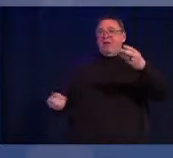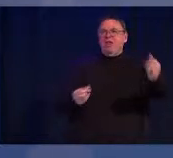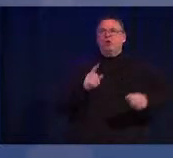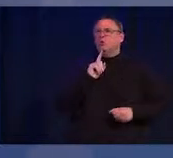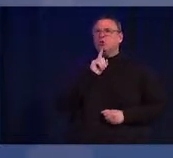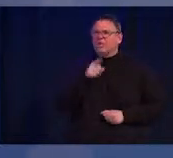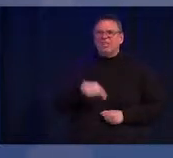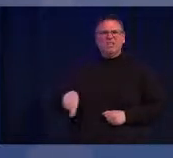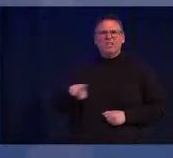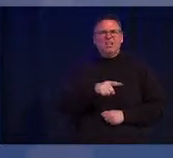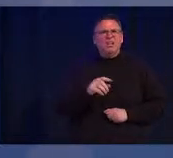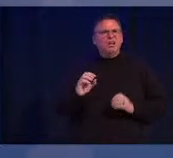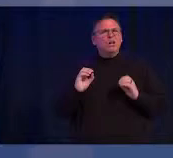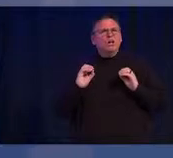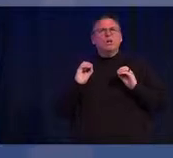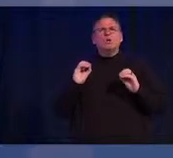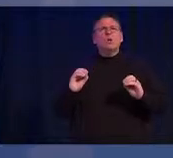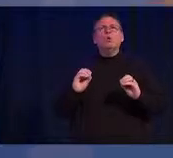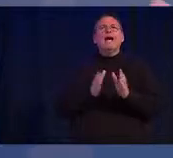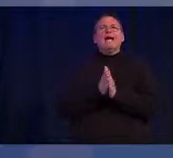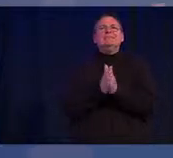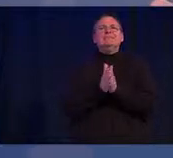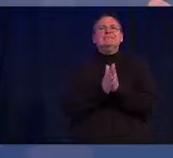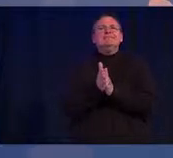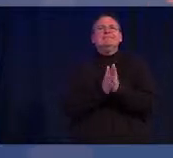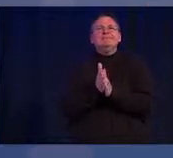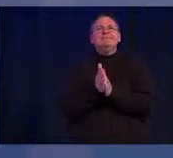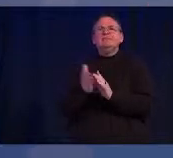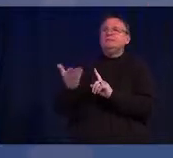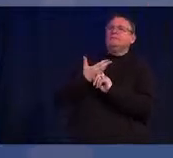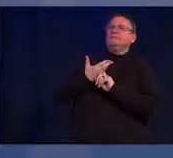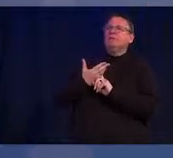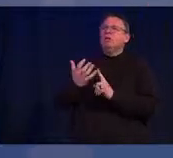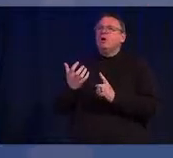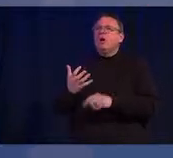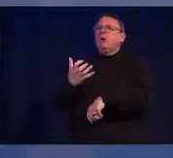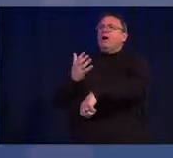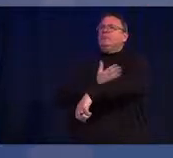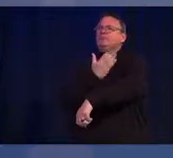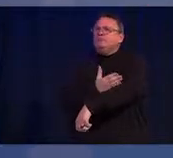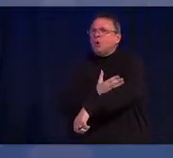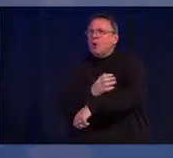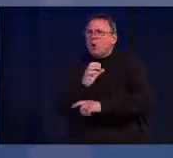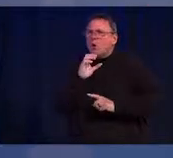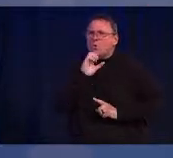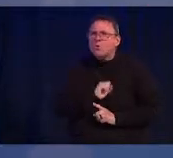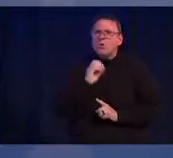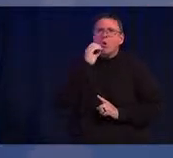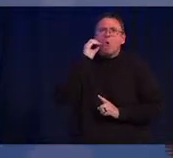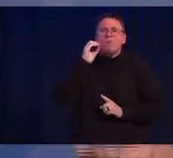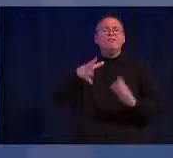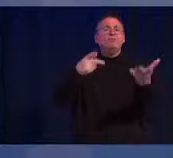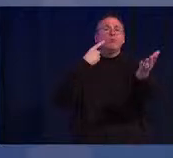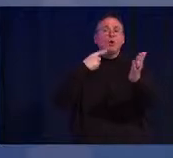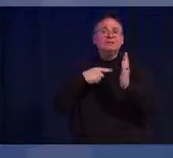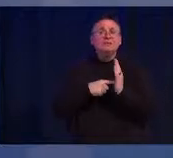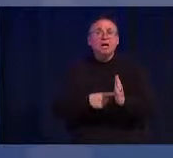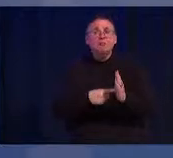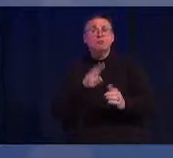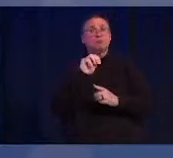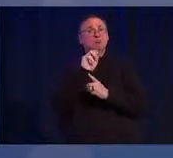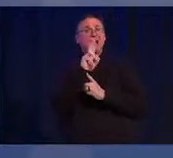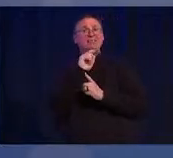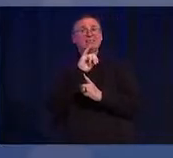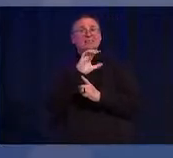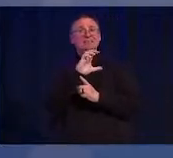or a reason to go rehab the existing homes that are in places like Muncie, Anderson, that are sitting vacant,